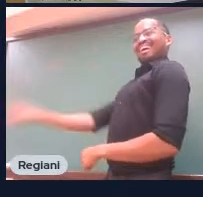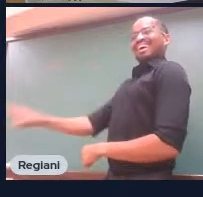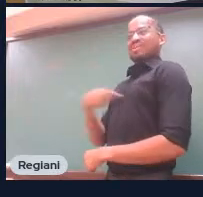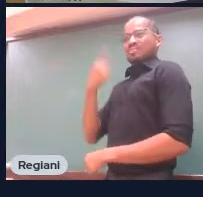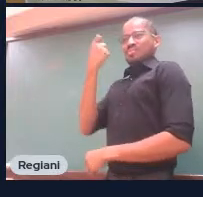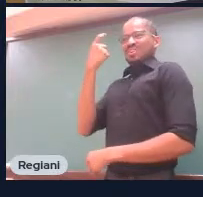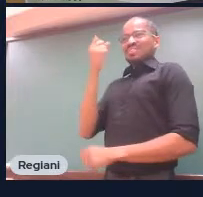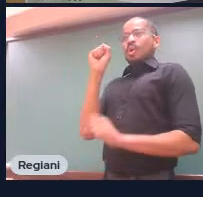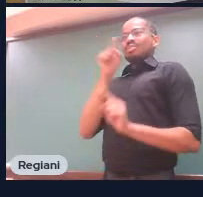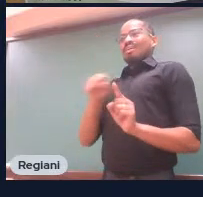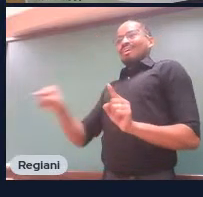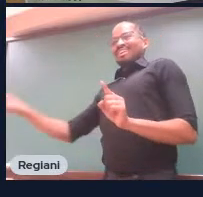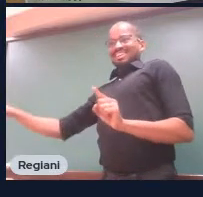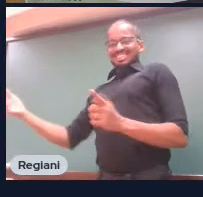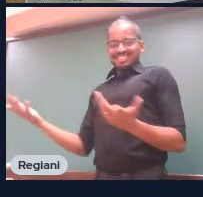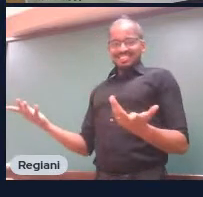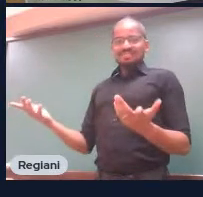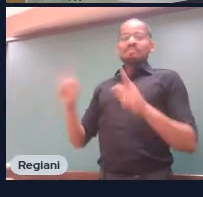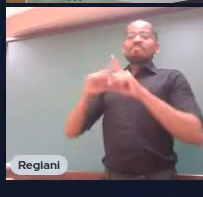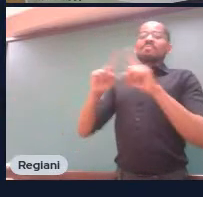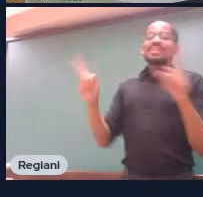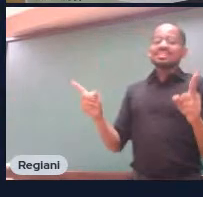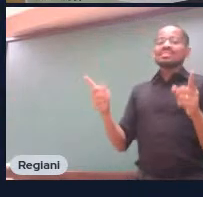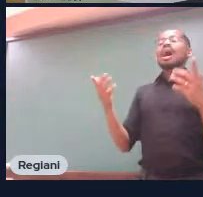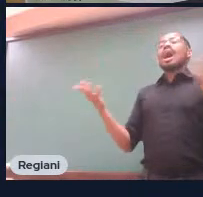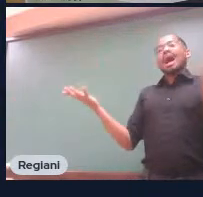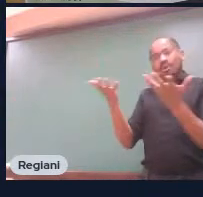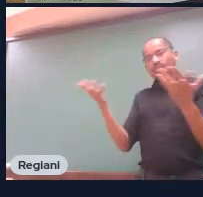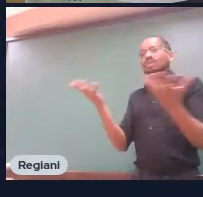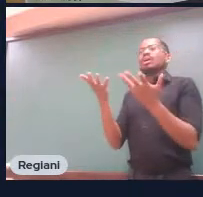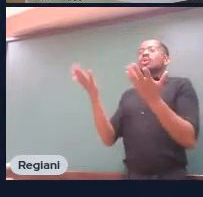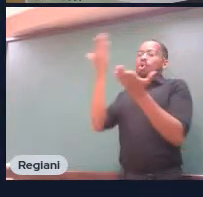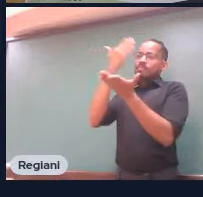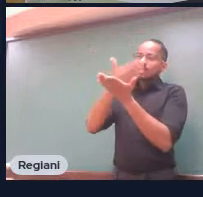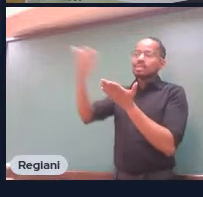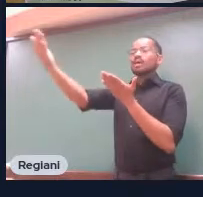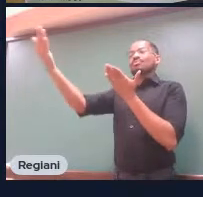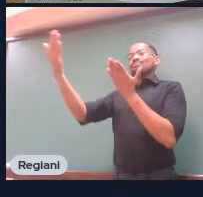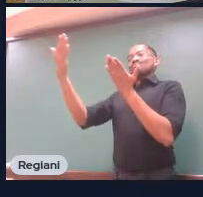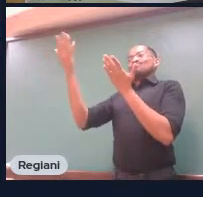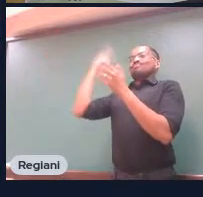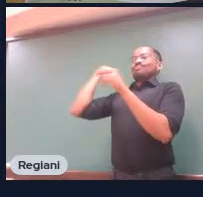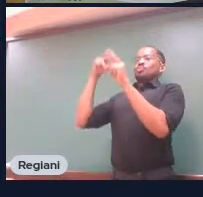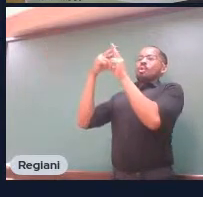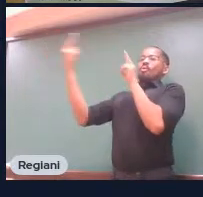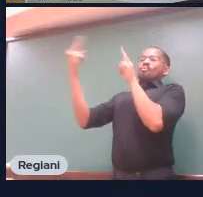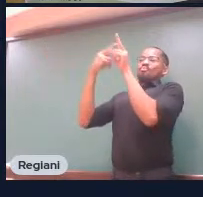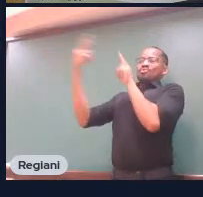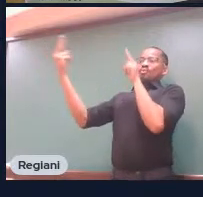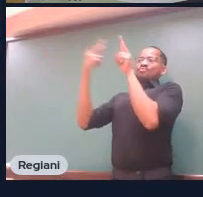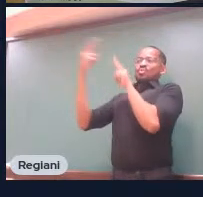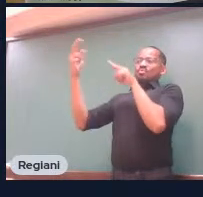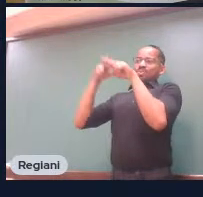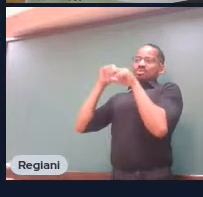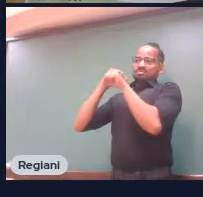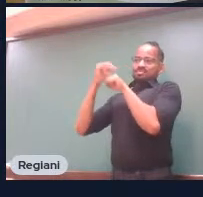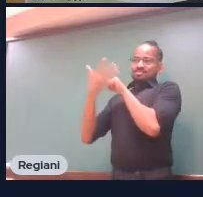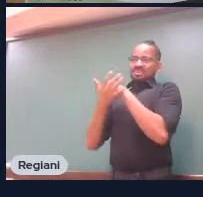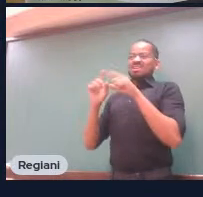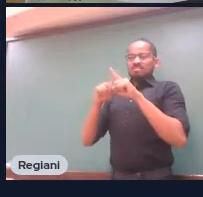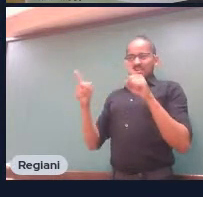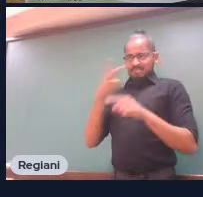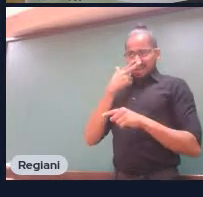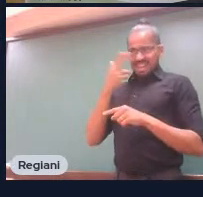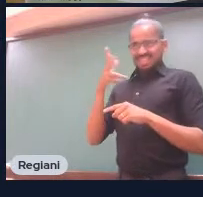nearly at the same time was the virtual format, and I claim that it is here to stay. We will have, as is the case today, more and